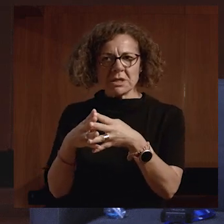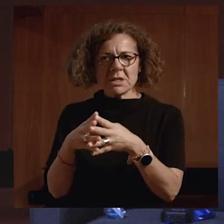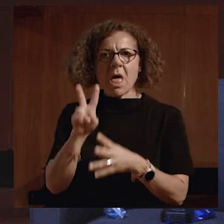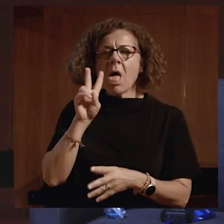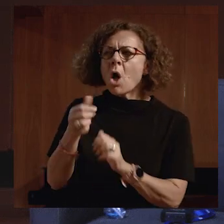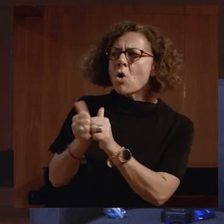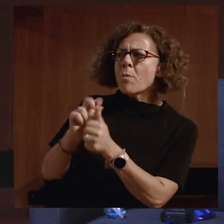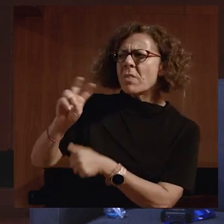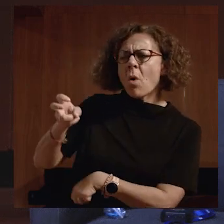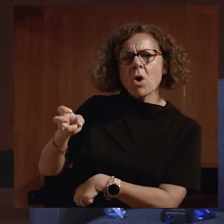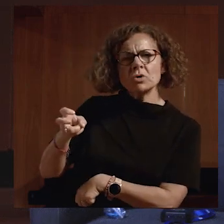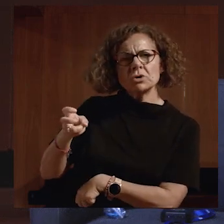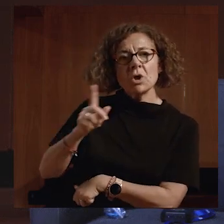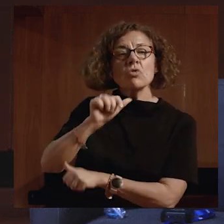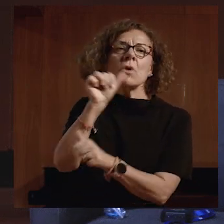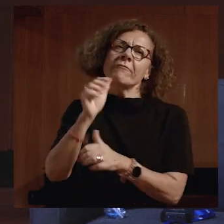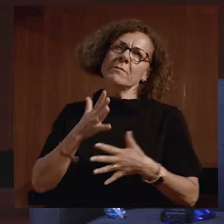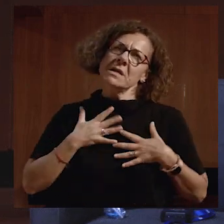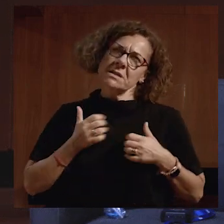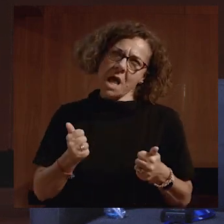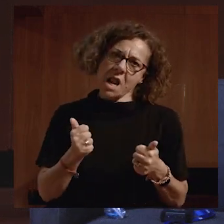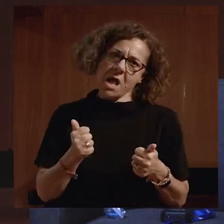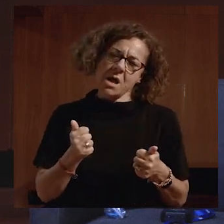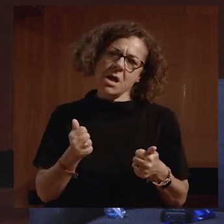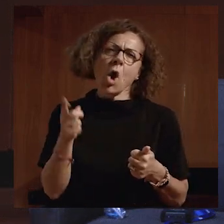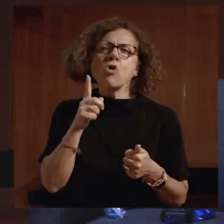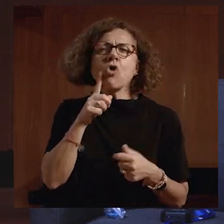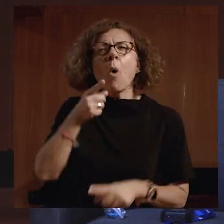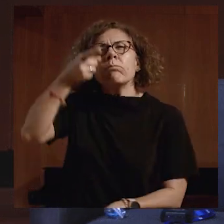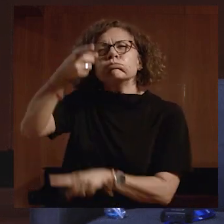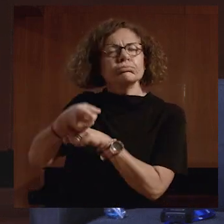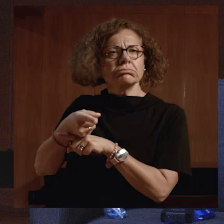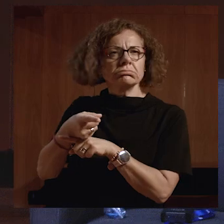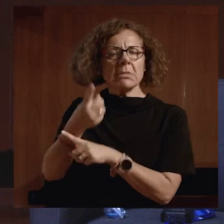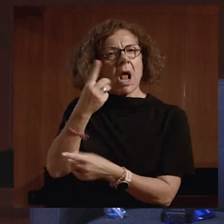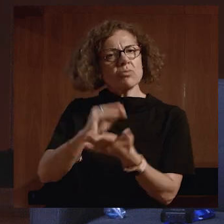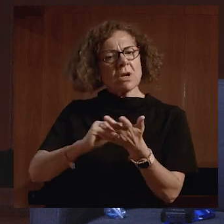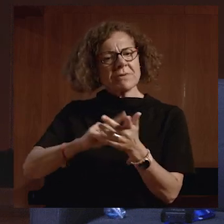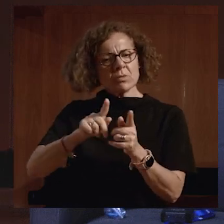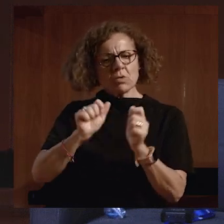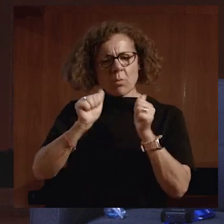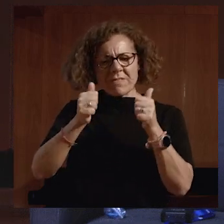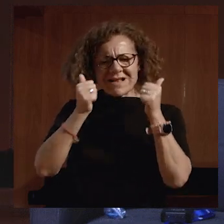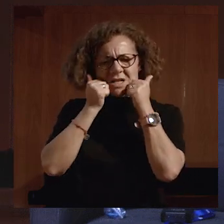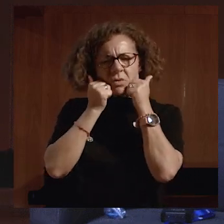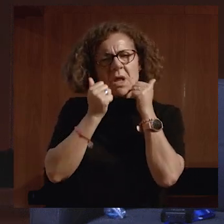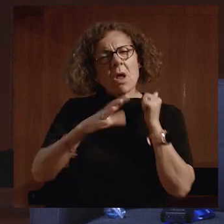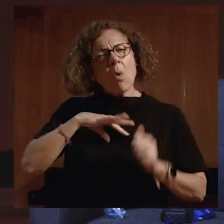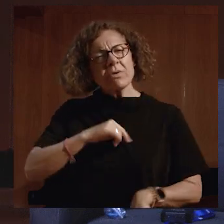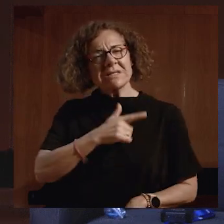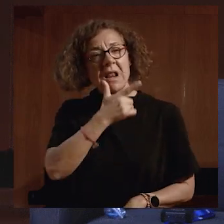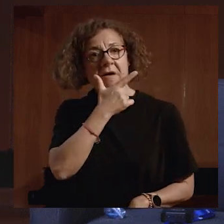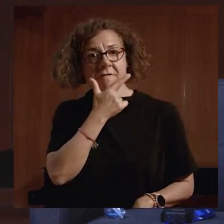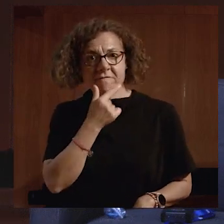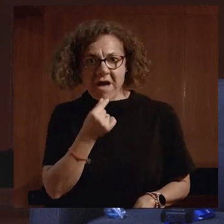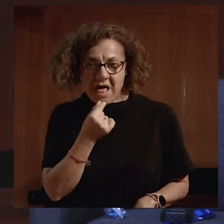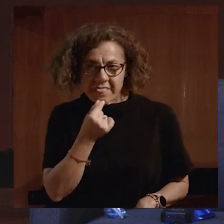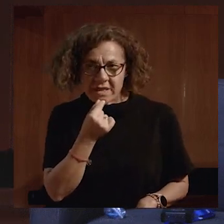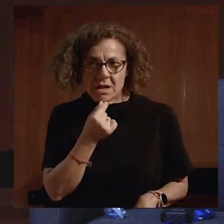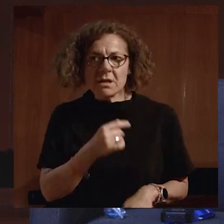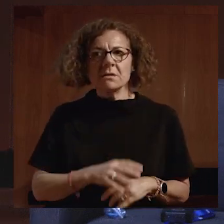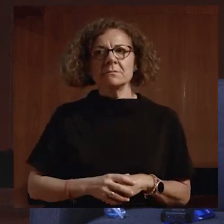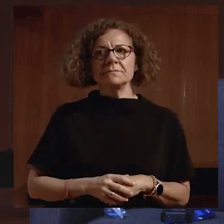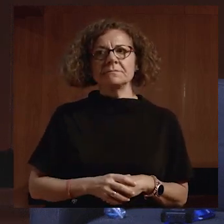way? Sometimes when you're still studying, it can be very easy to actually rely